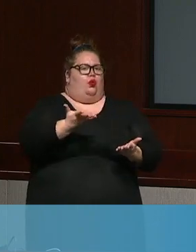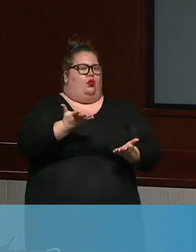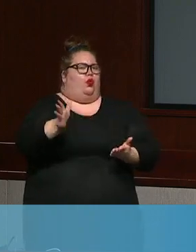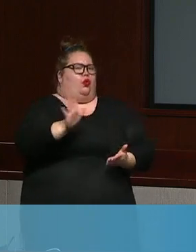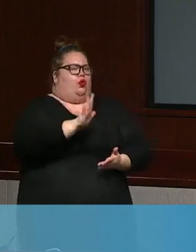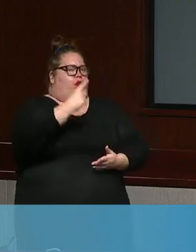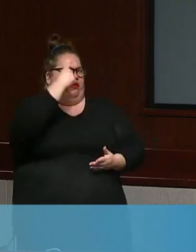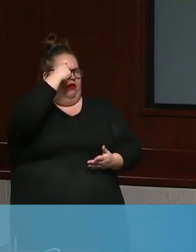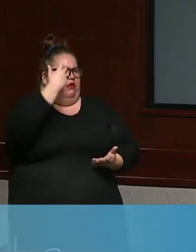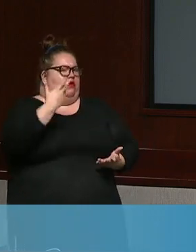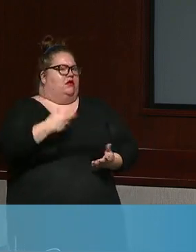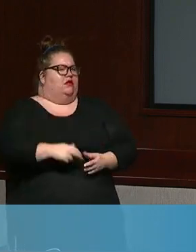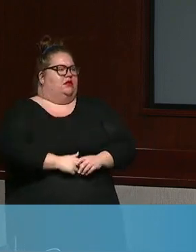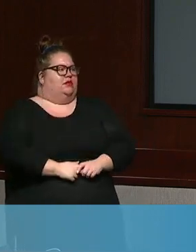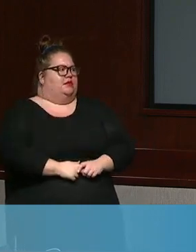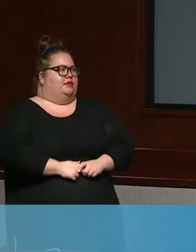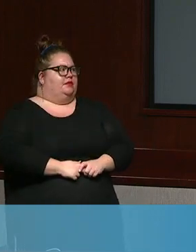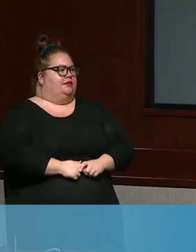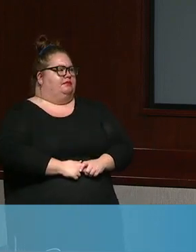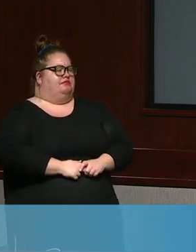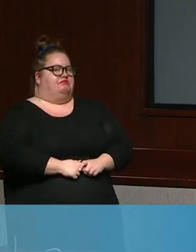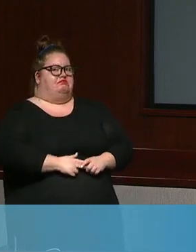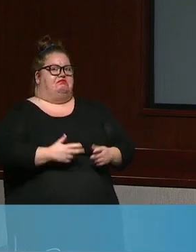Let me see. I think we're